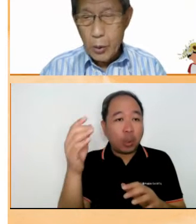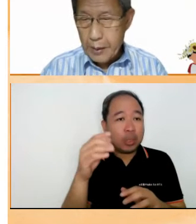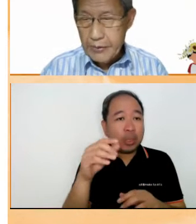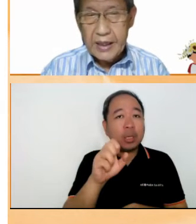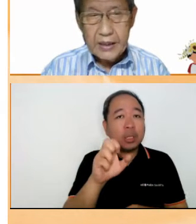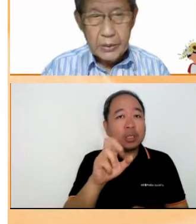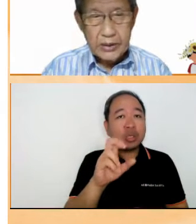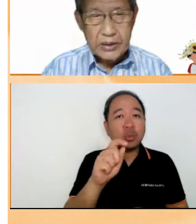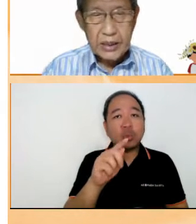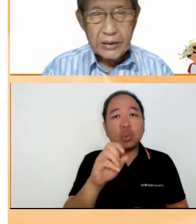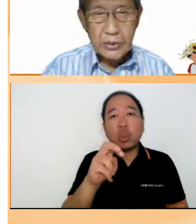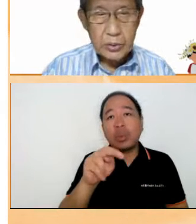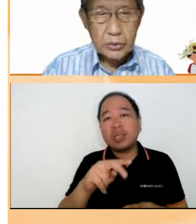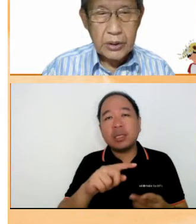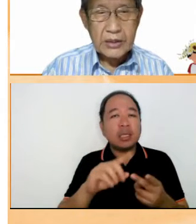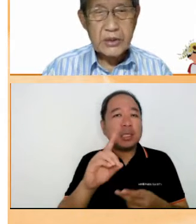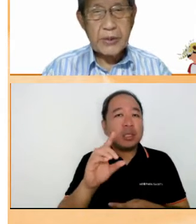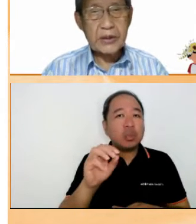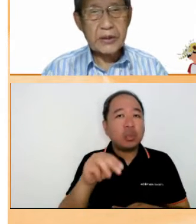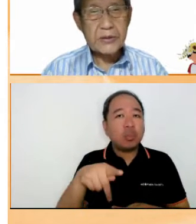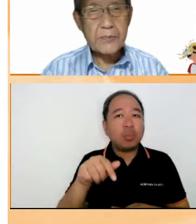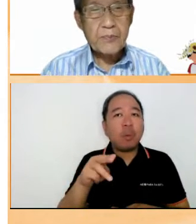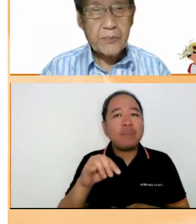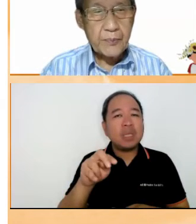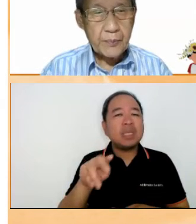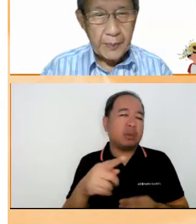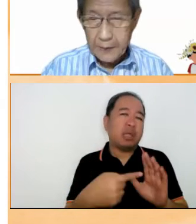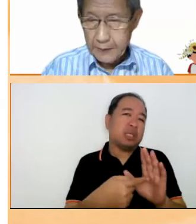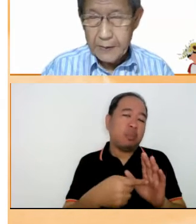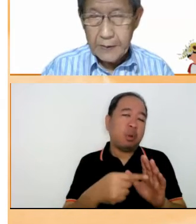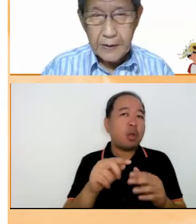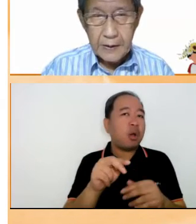serotonin, dopamine. These are the neurotransmitters.